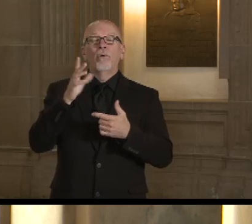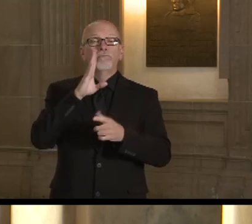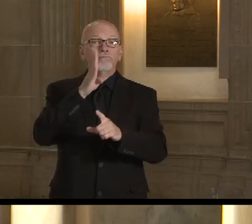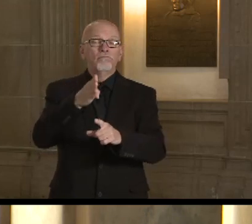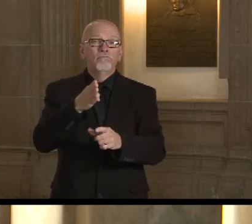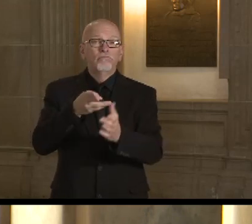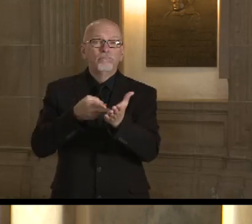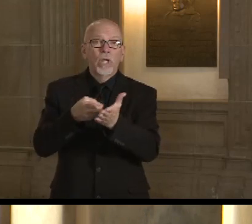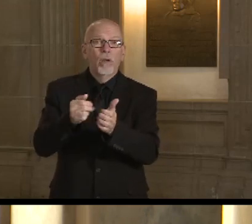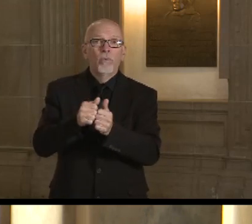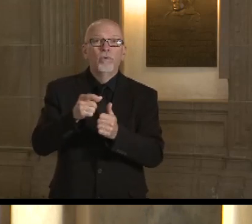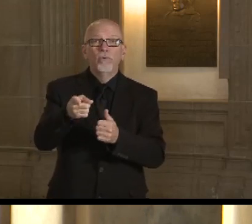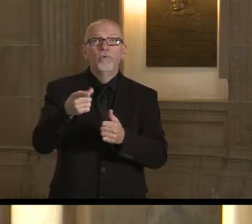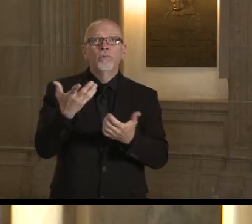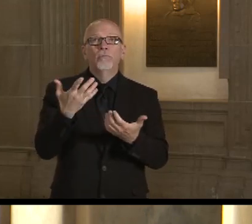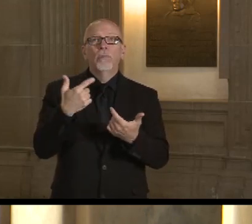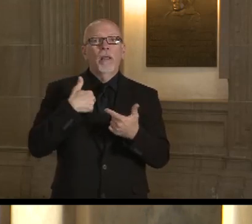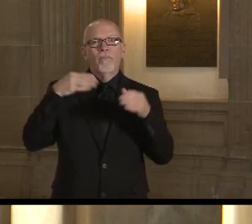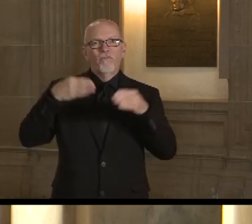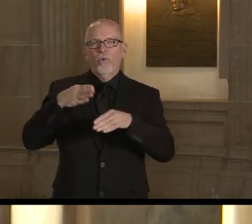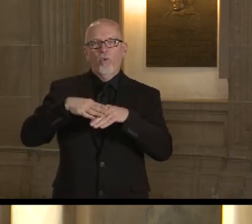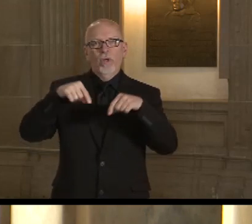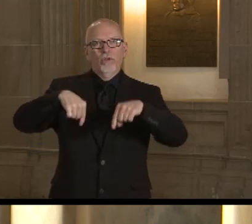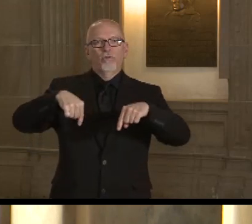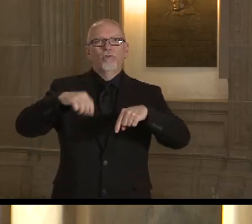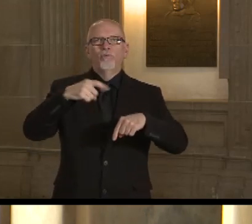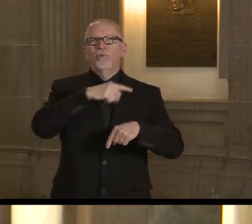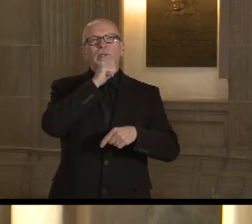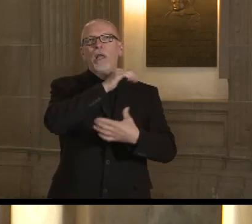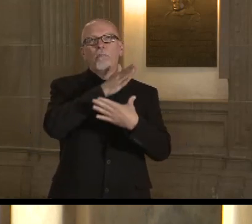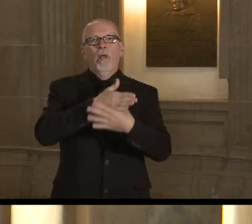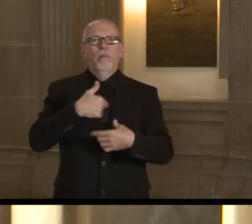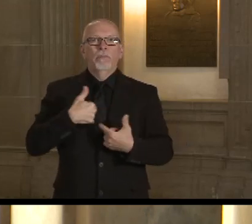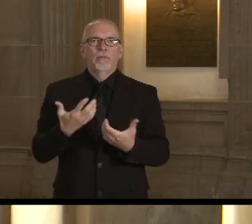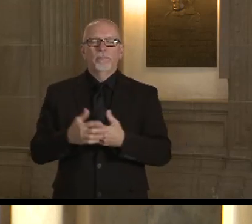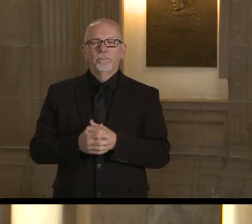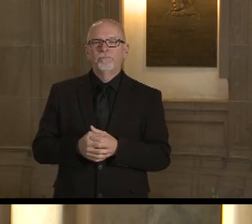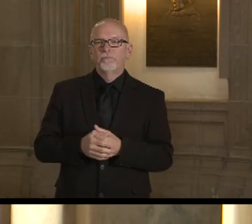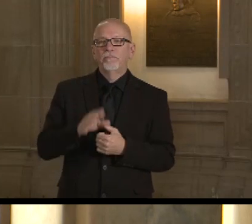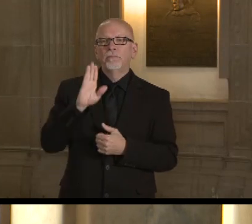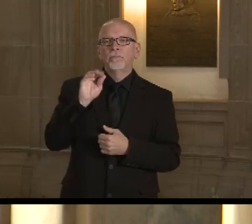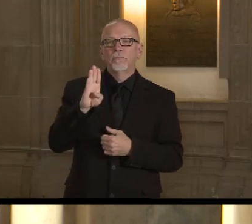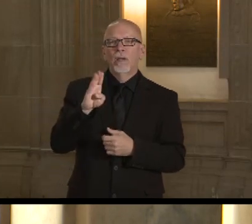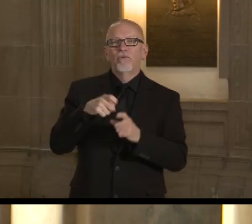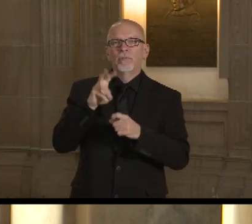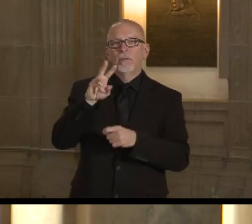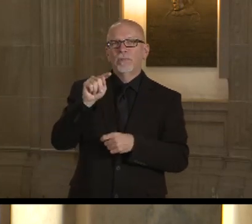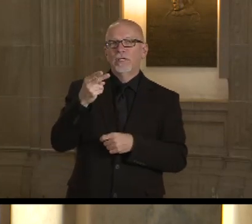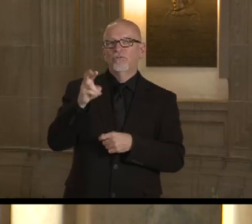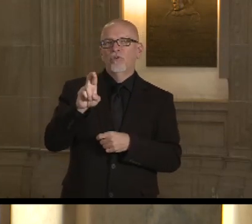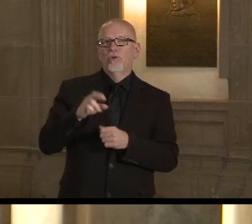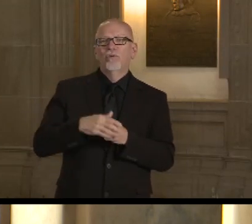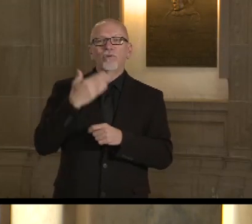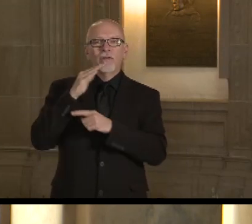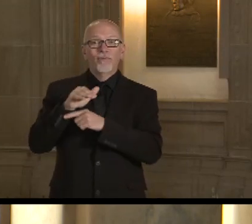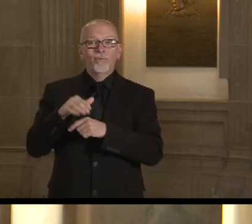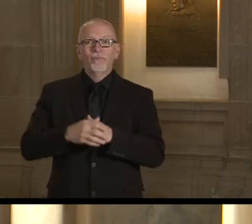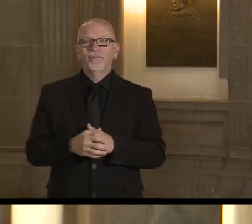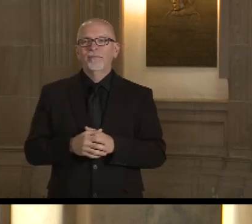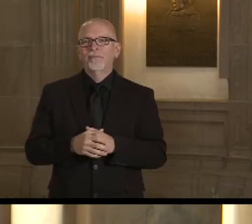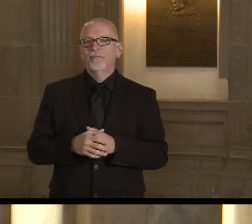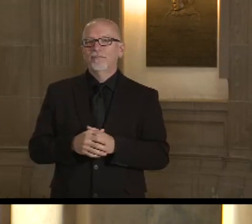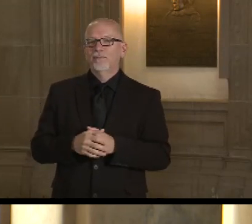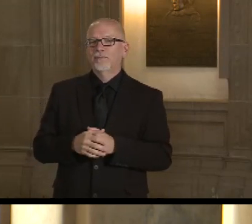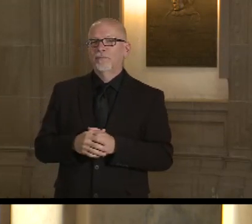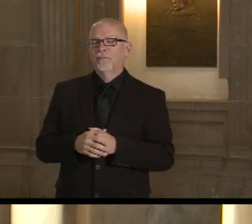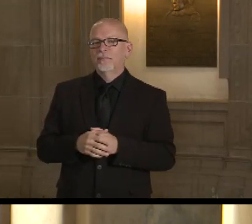blunt and brutally honest, I'm focused on here. So no, it's not. Bob, WTHR. Good afternoon.